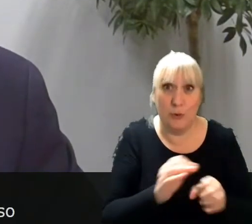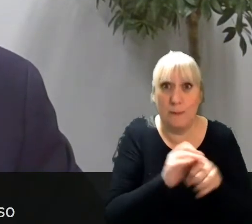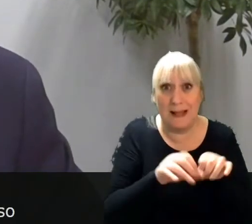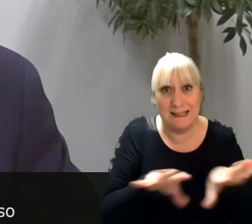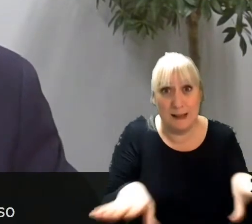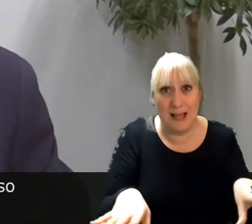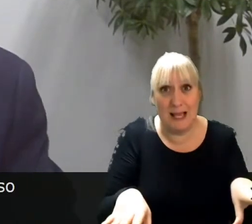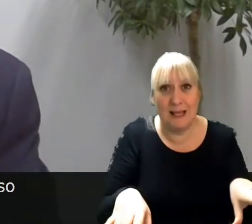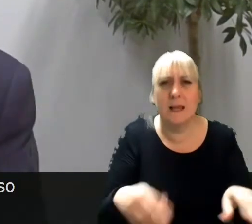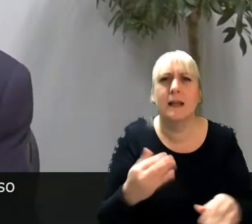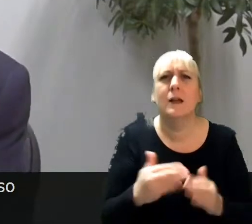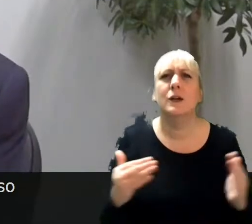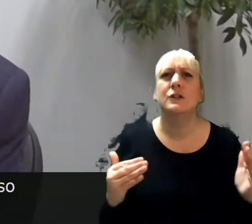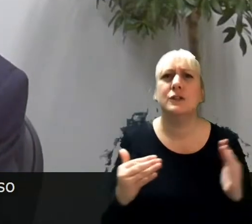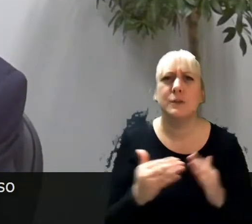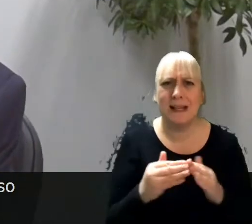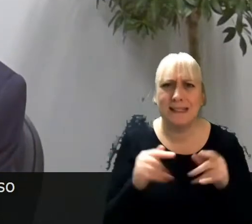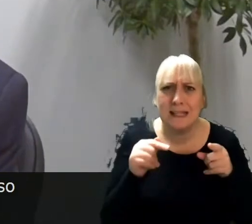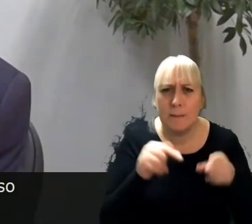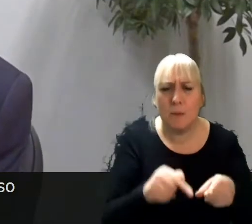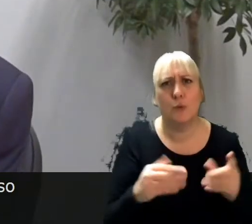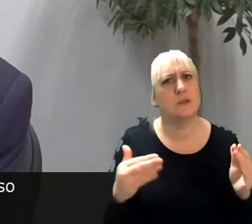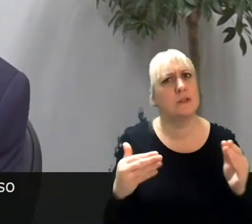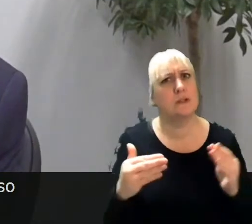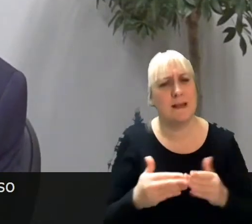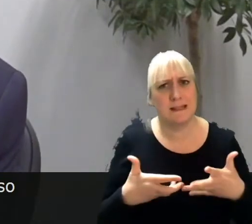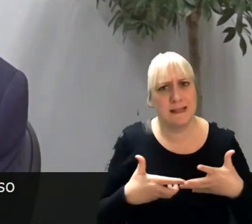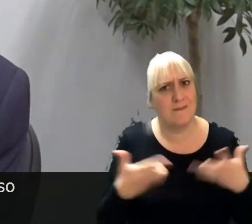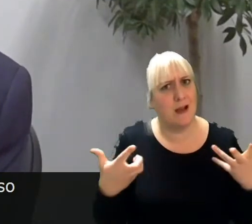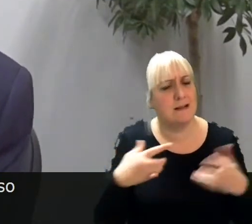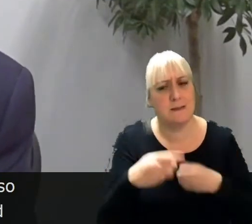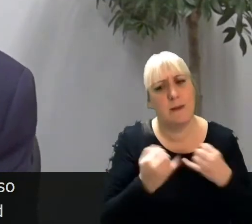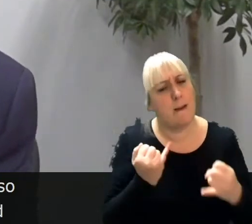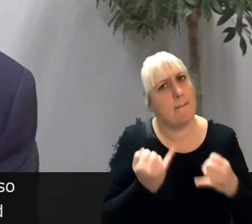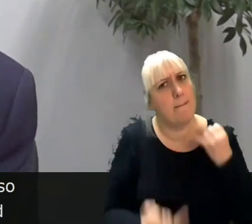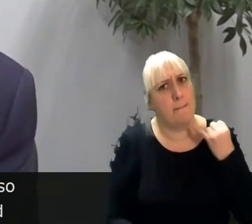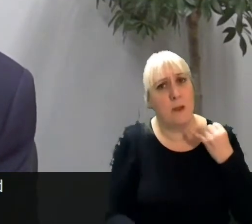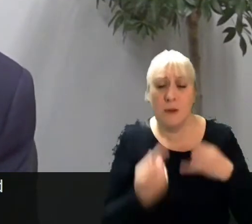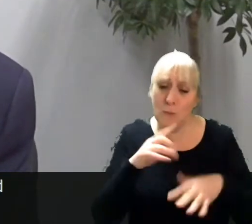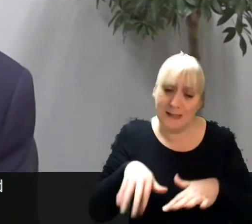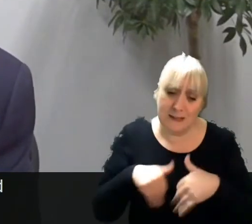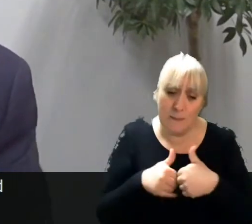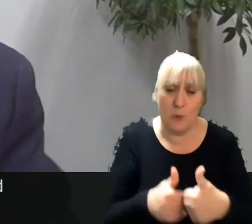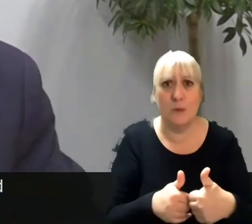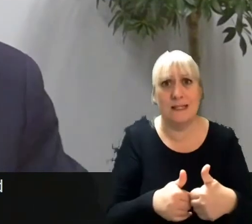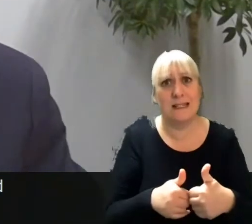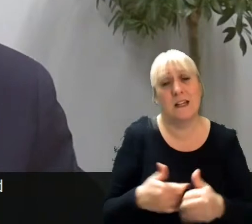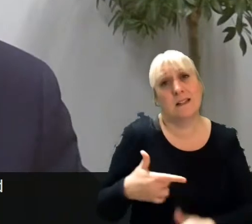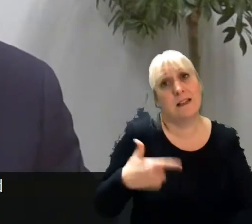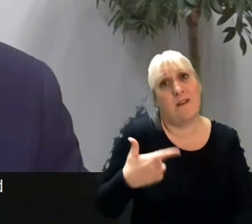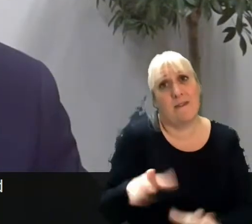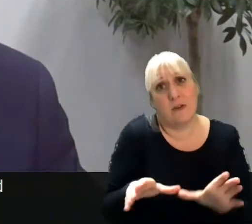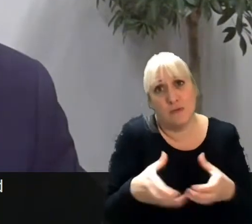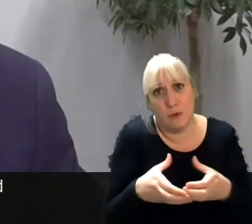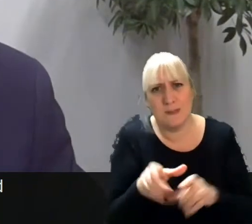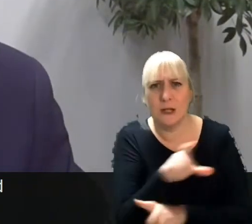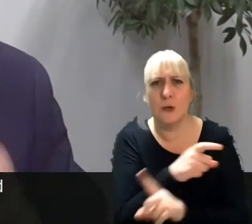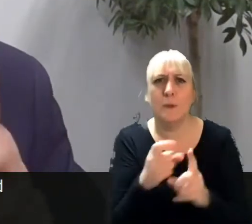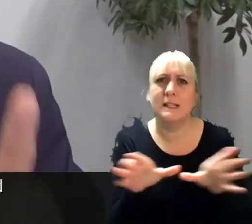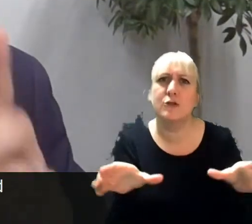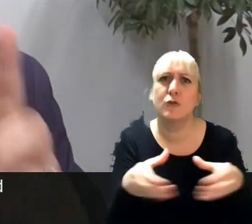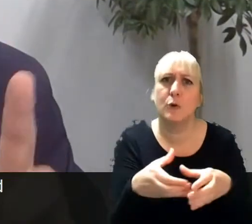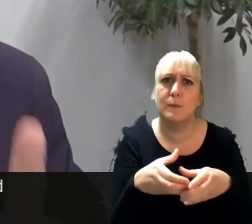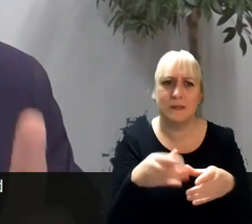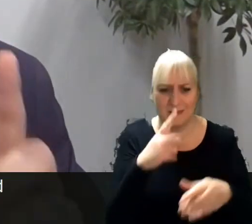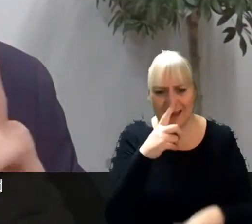domestic violence. So we're supporting survivor groups, community groups, and groups that can provide specialist support for women and girls,